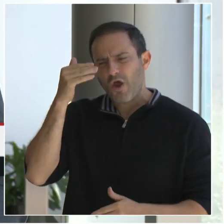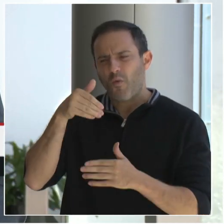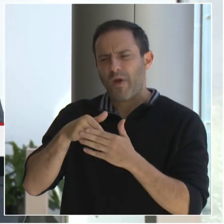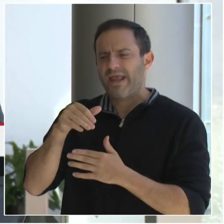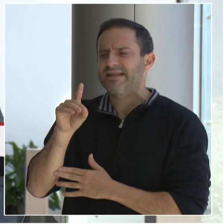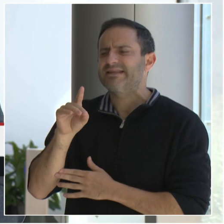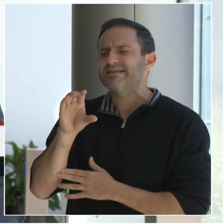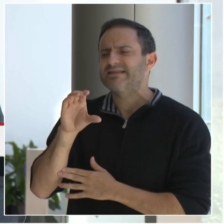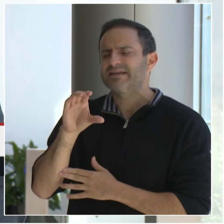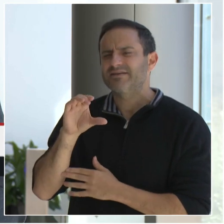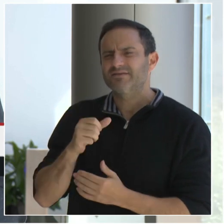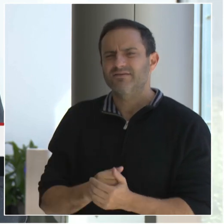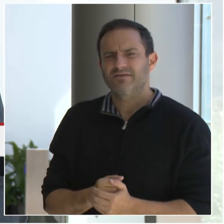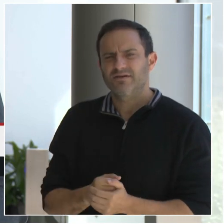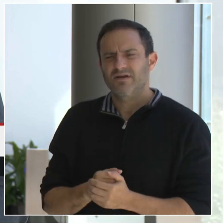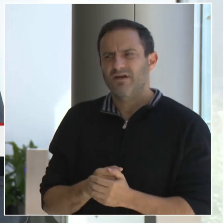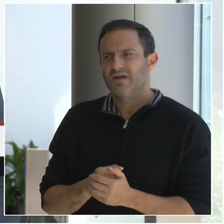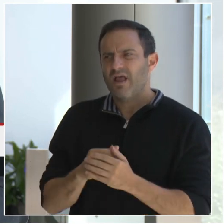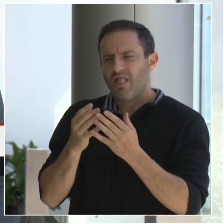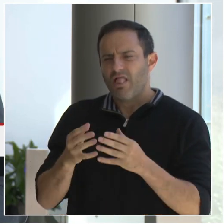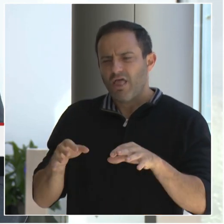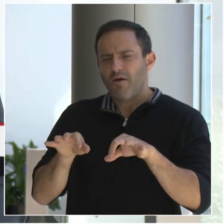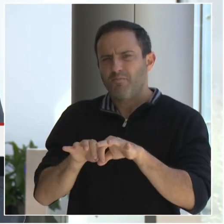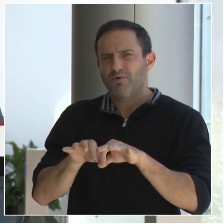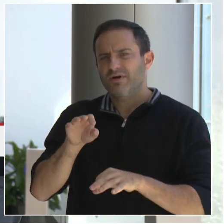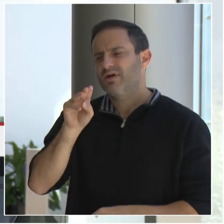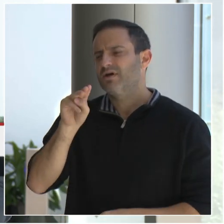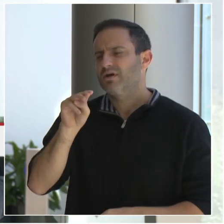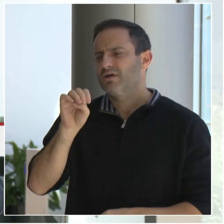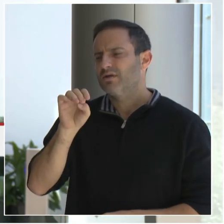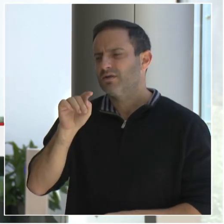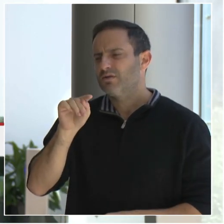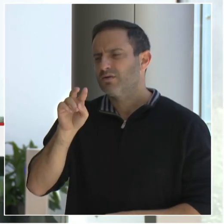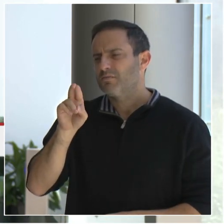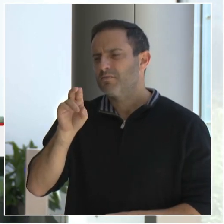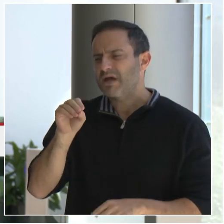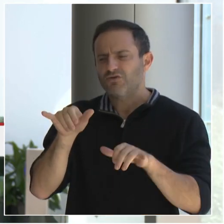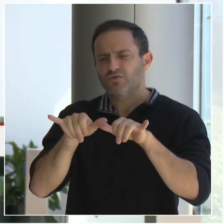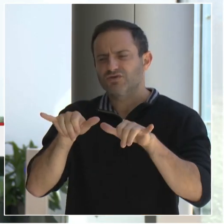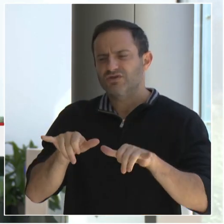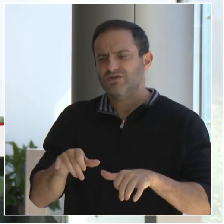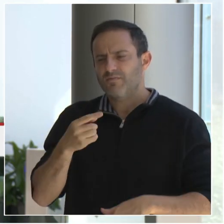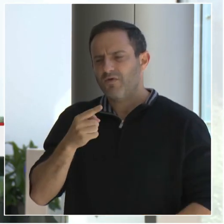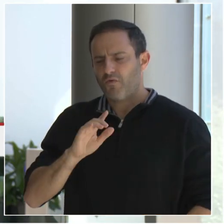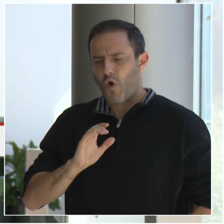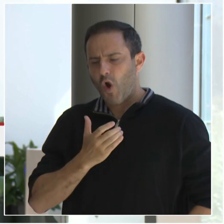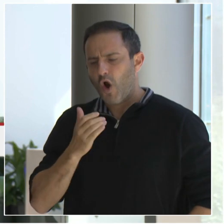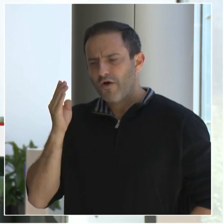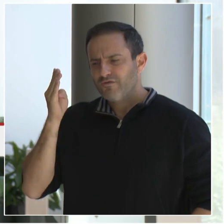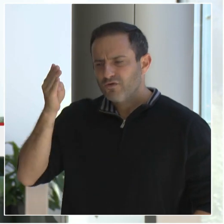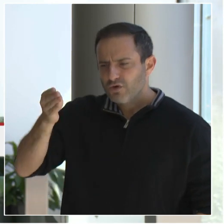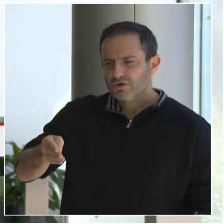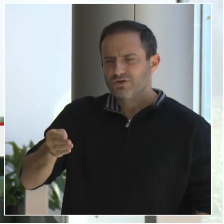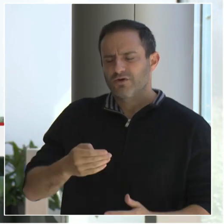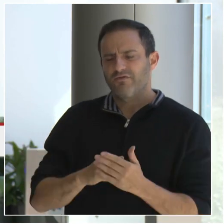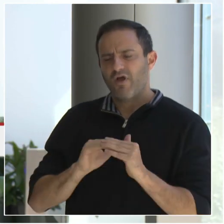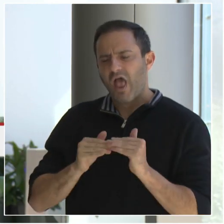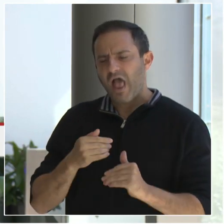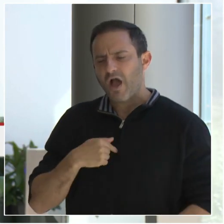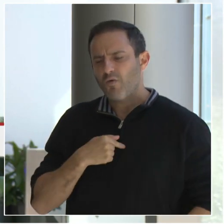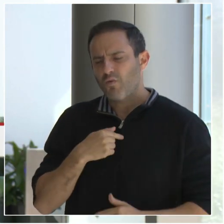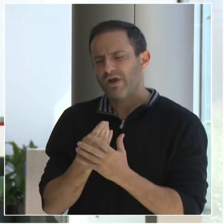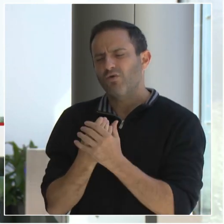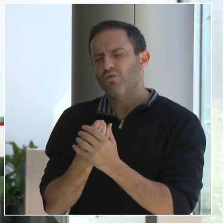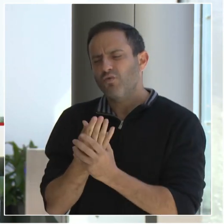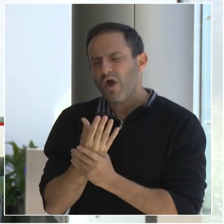Washington, D.C., how important the Metro system is to our future, to how we grow, to how